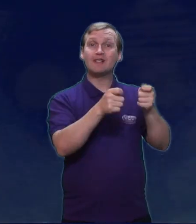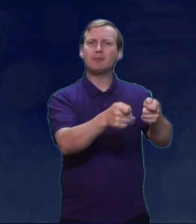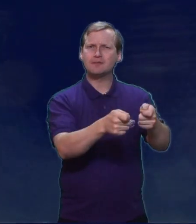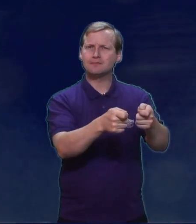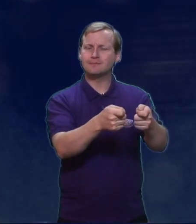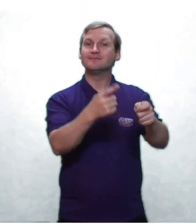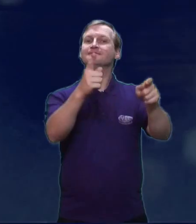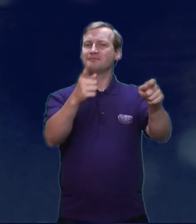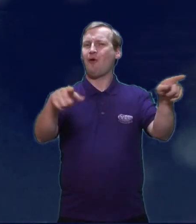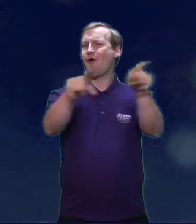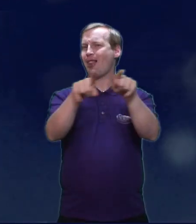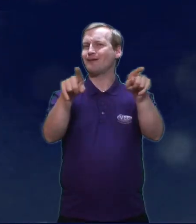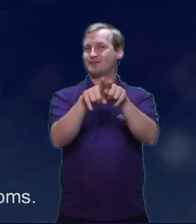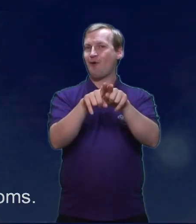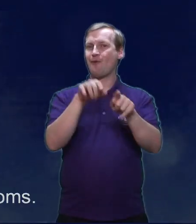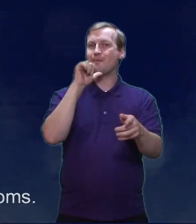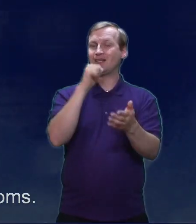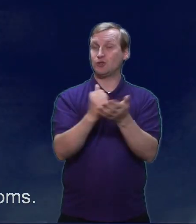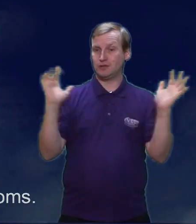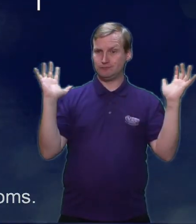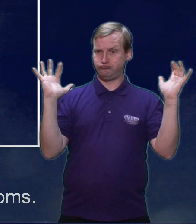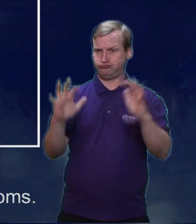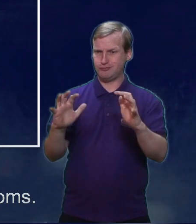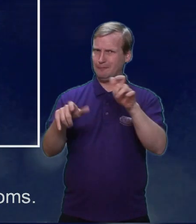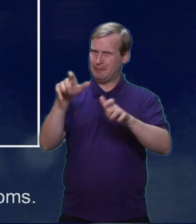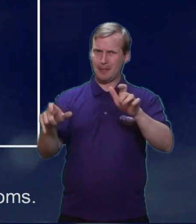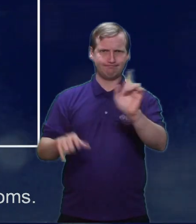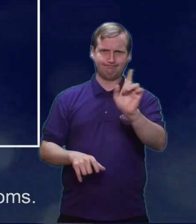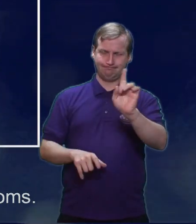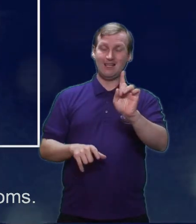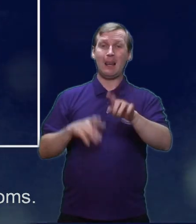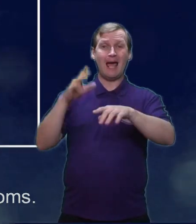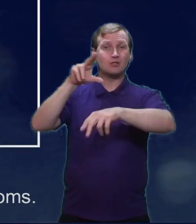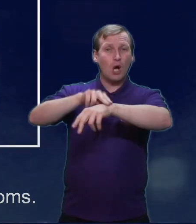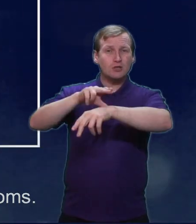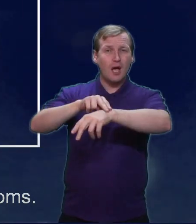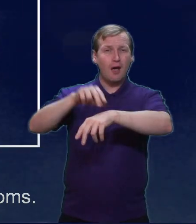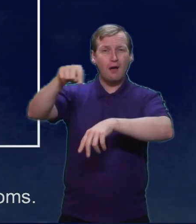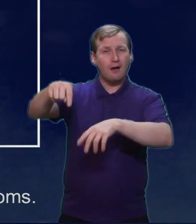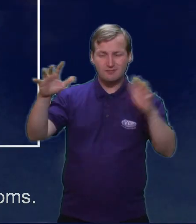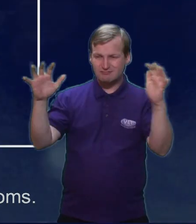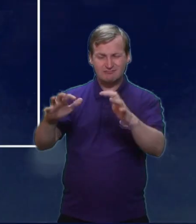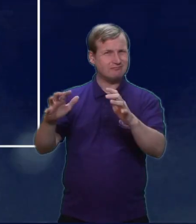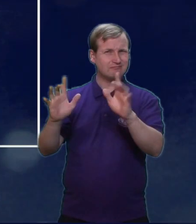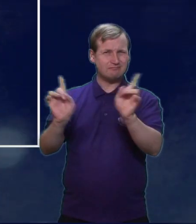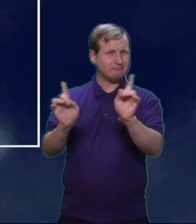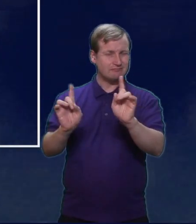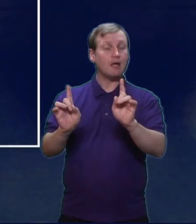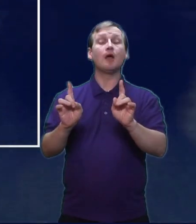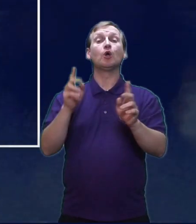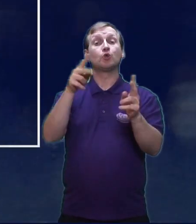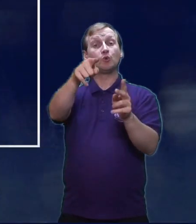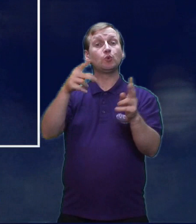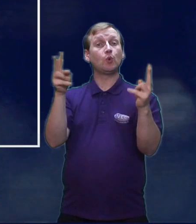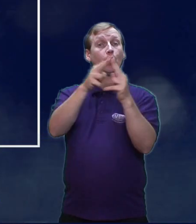for the right treatment, but also avoid overcrowding in busy places like GP waiting rooms. For